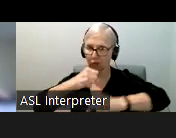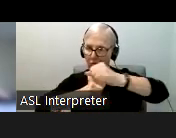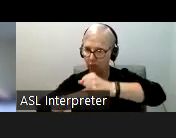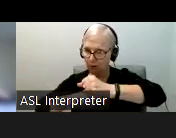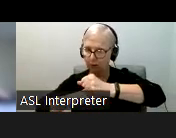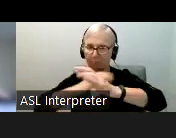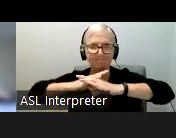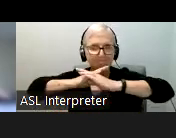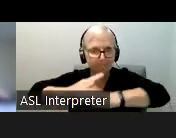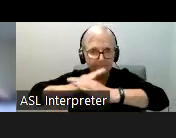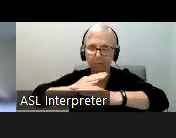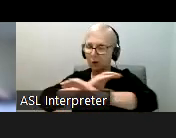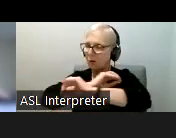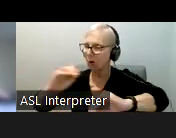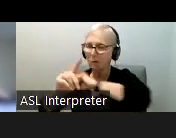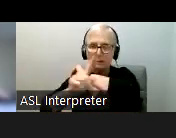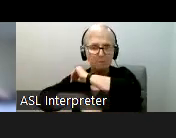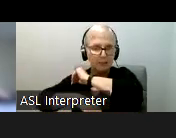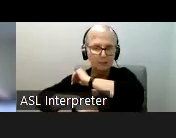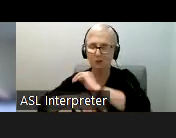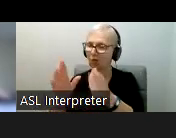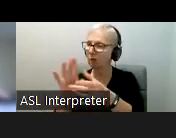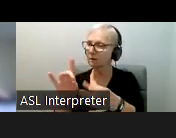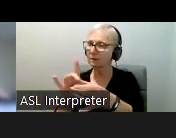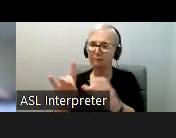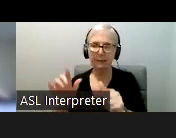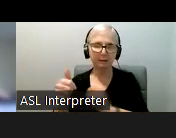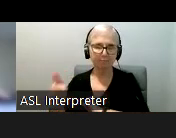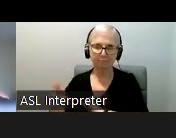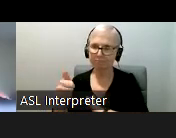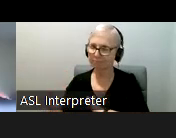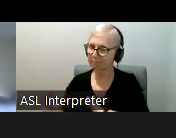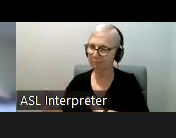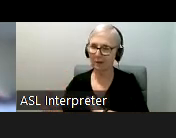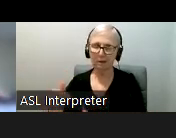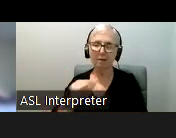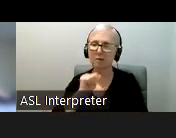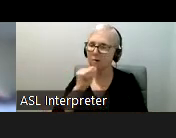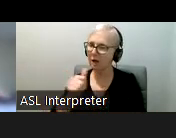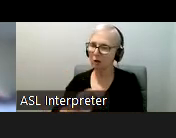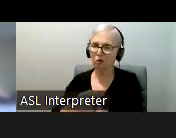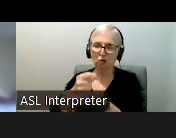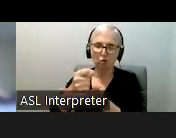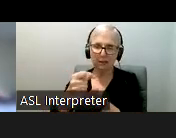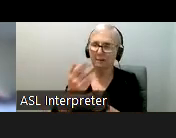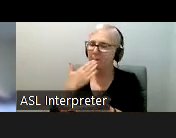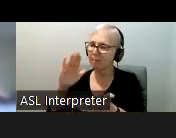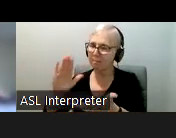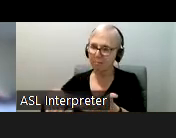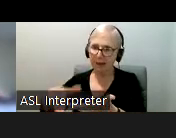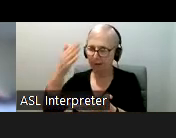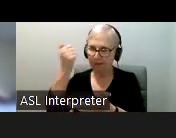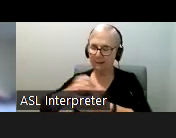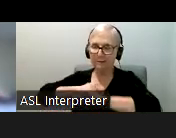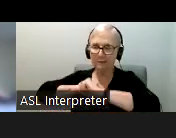no one's punished for raising their voice. No one's you know, treated differently or poorly because of the fact that they're